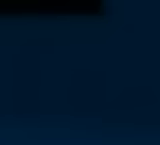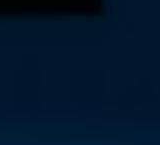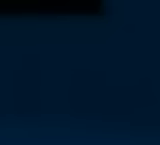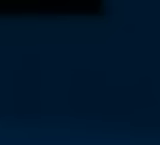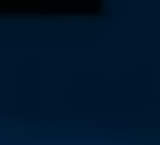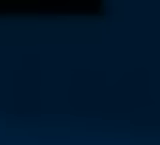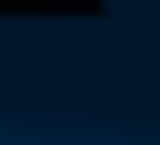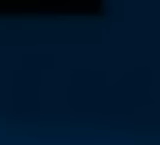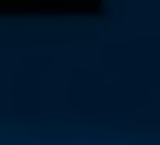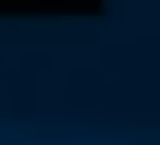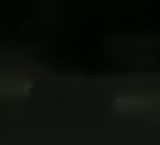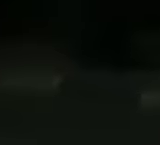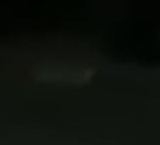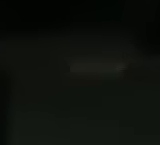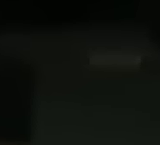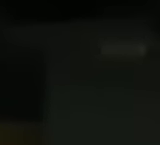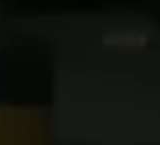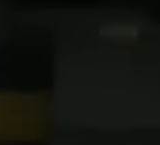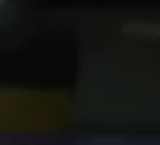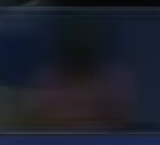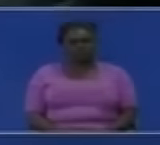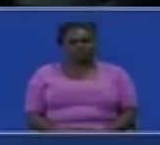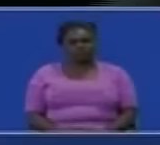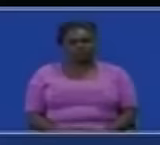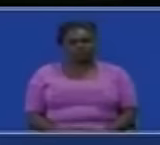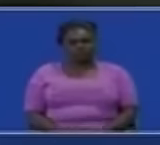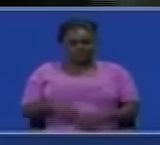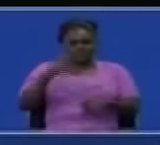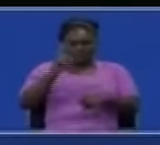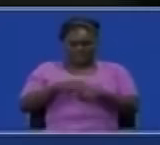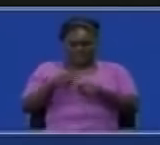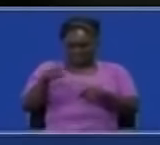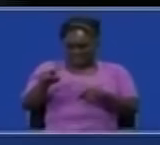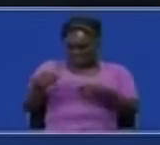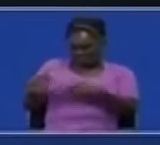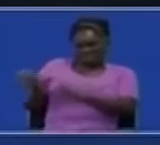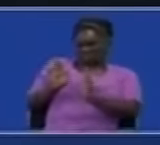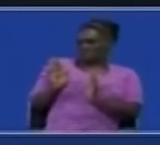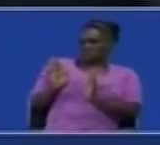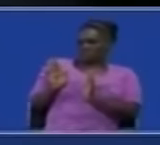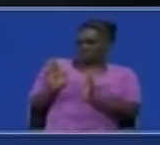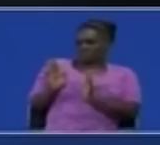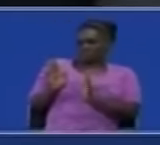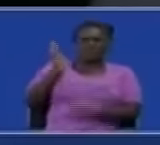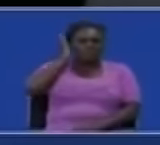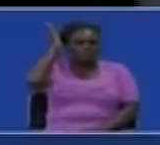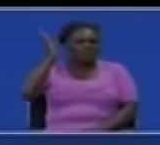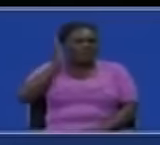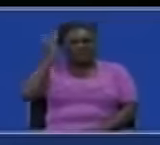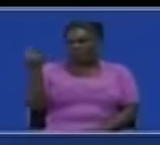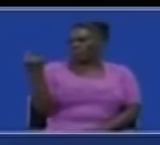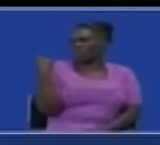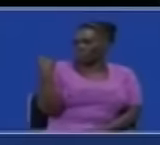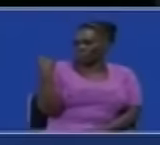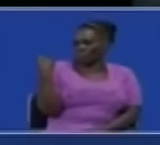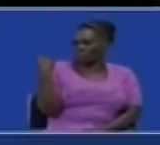action be taken on the same." Even as he distances himself from the latest line of fire, Duale has in the recent